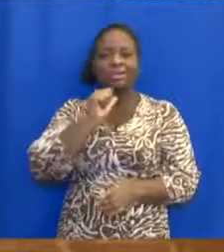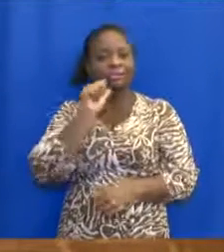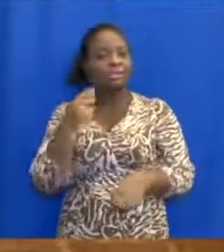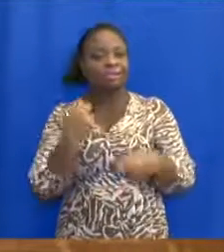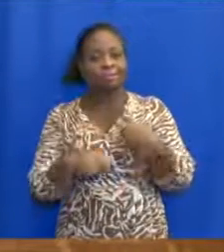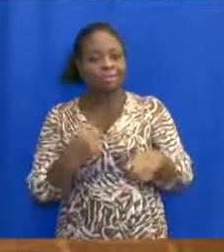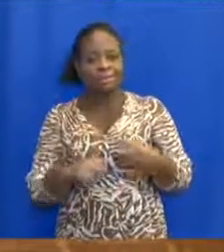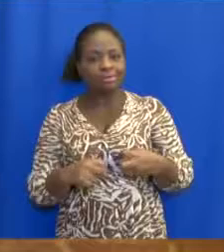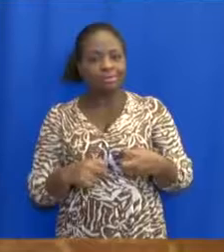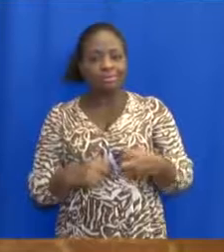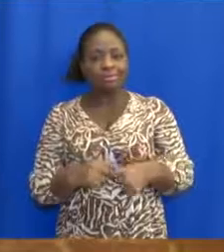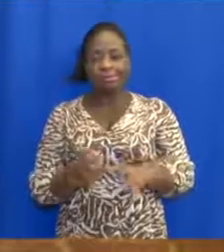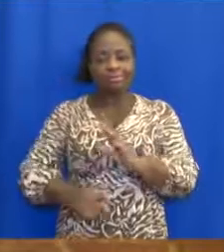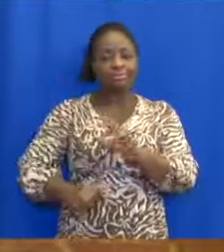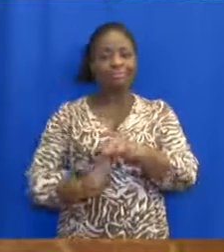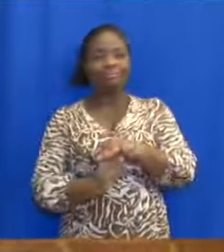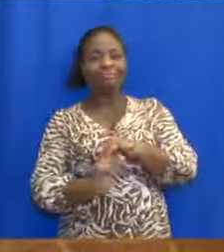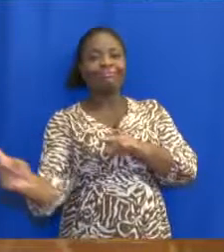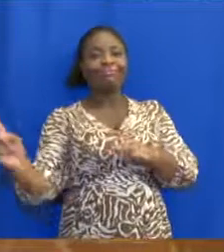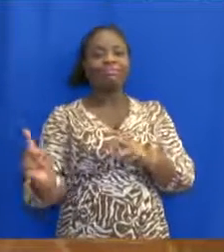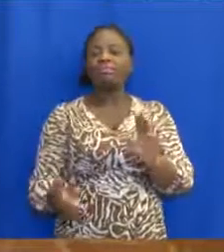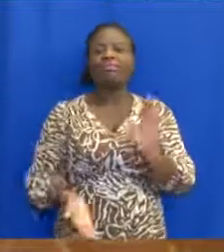problem which will go away on its own.